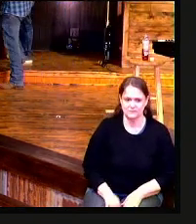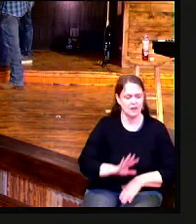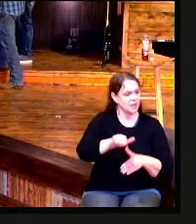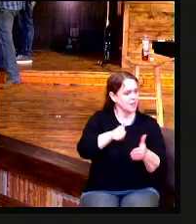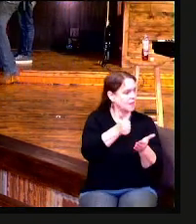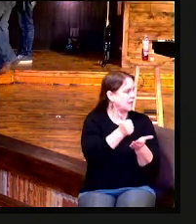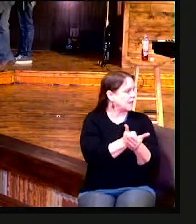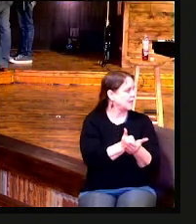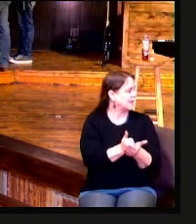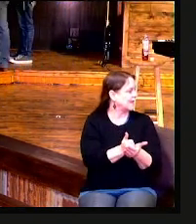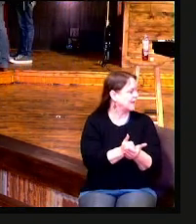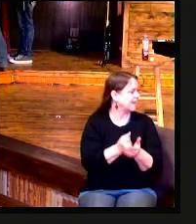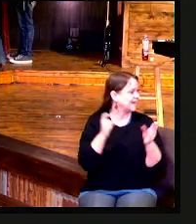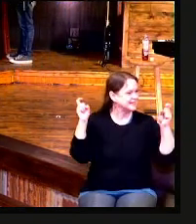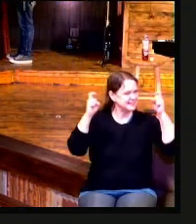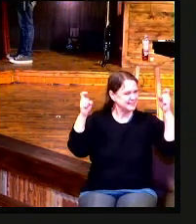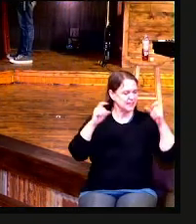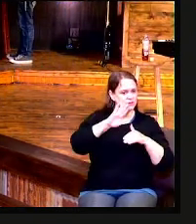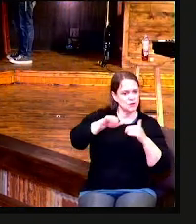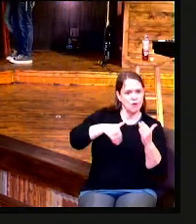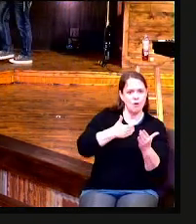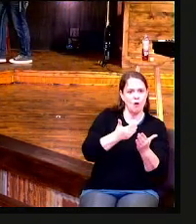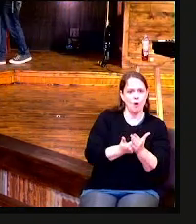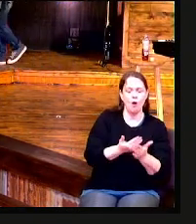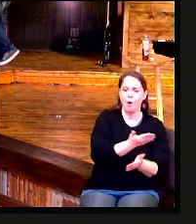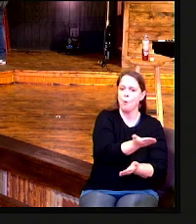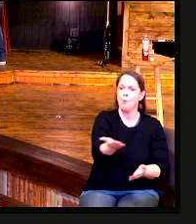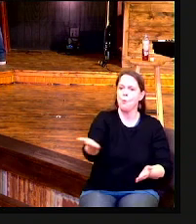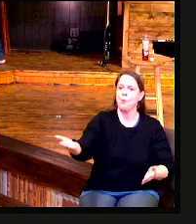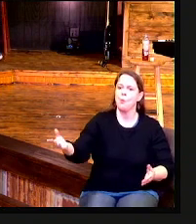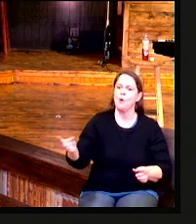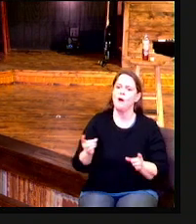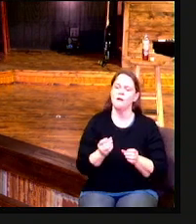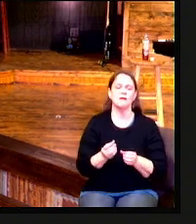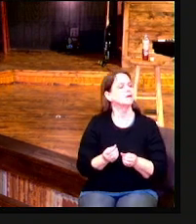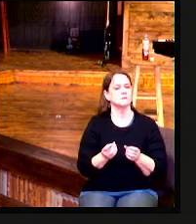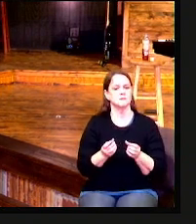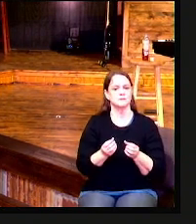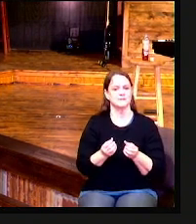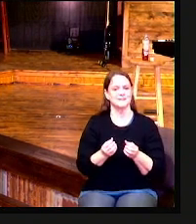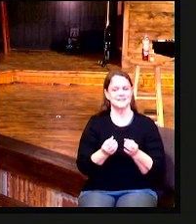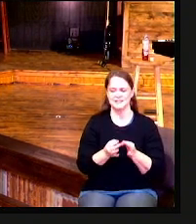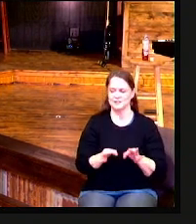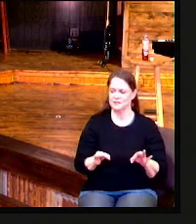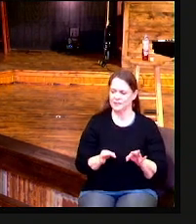Amen. Congratulations to all y'all, and welcome to the family.